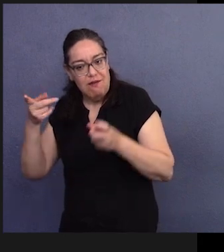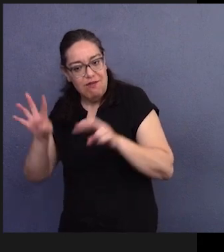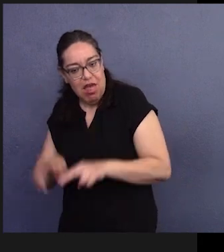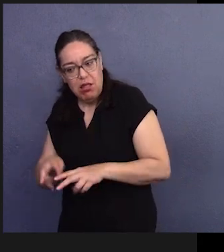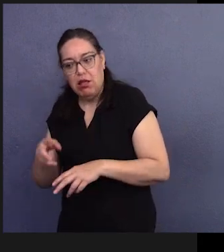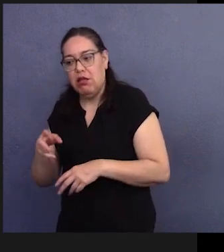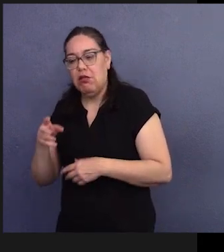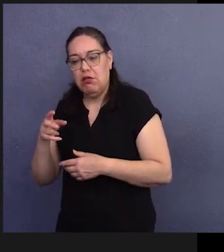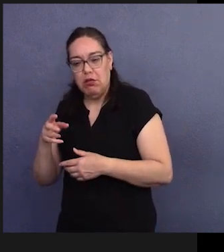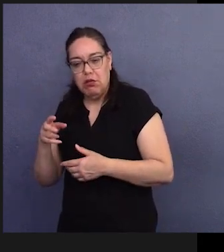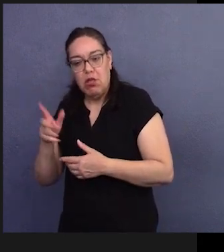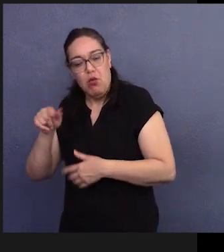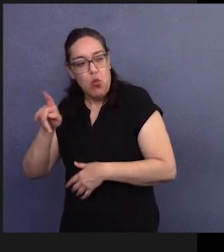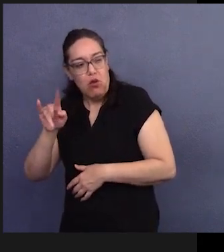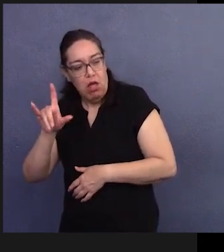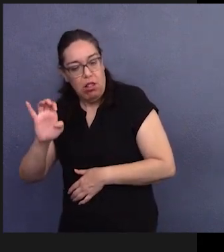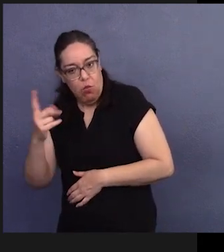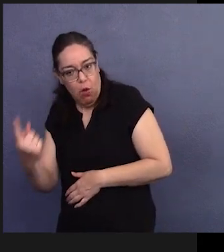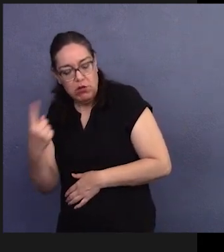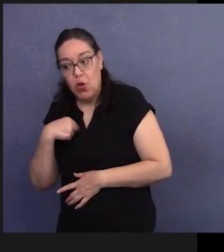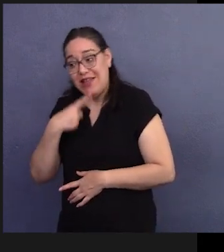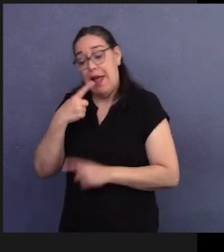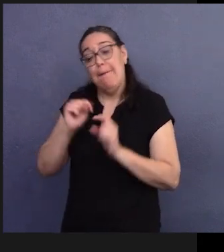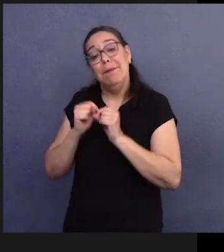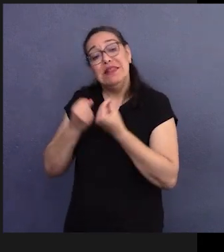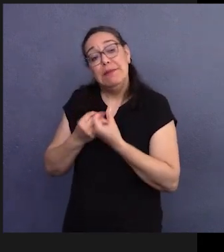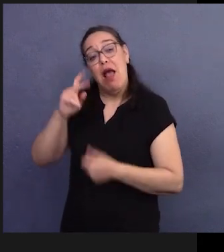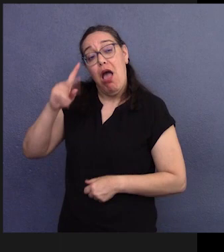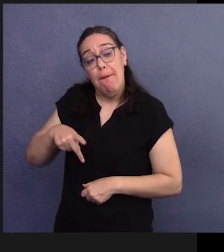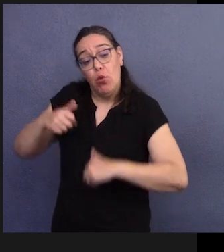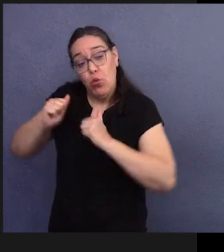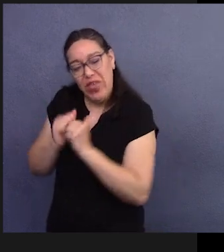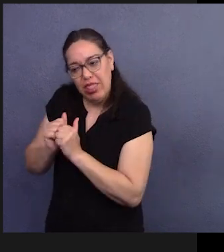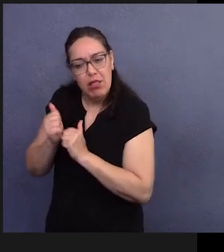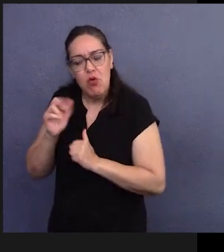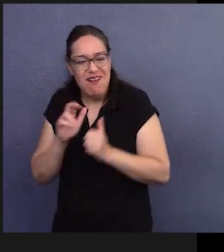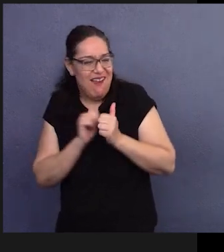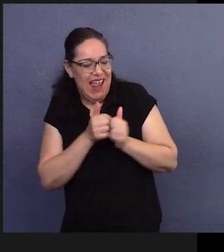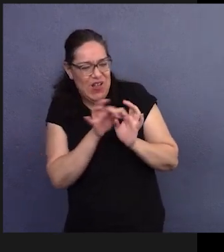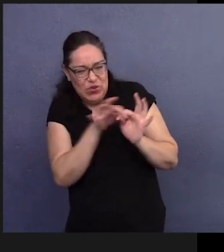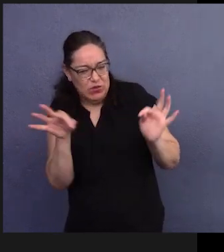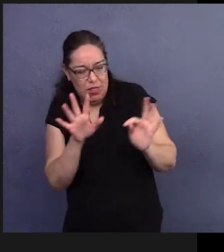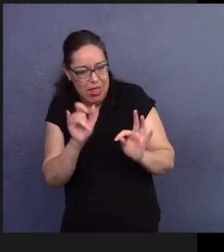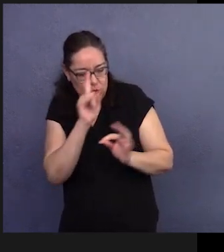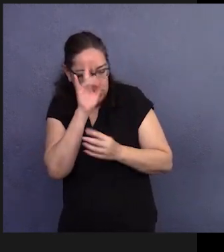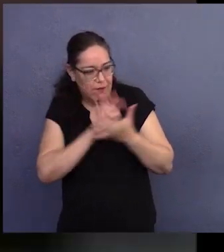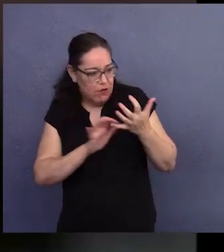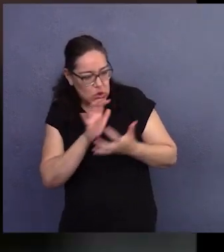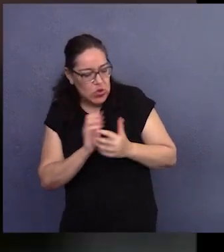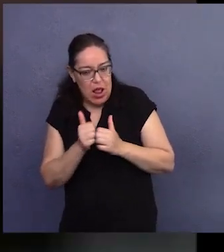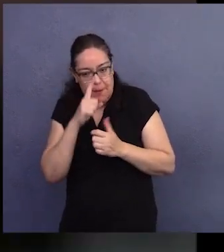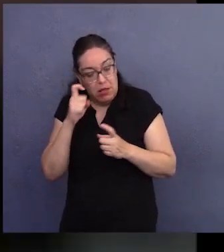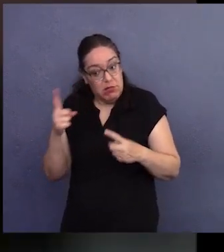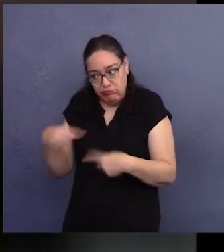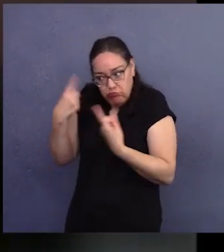teaming up with, or do I just say that I don't know. I guess that's the part where I'm a little bit confused, Yeah. because I've